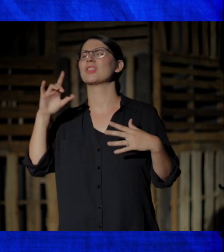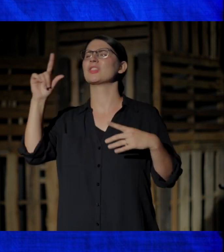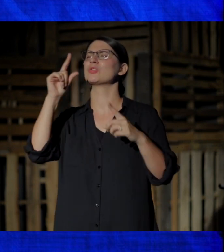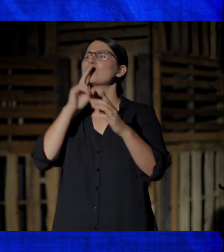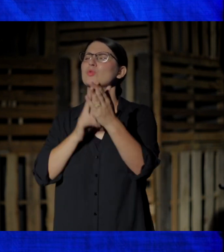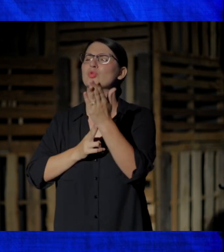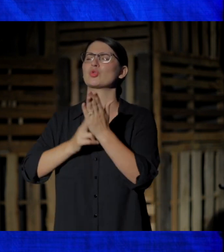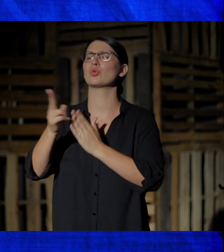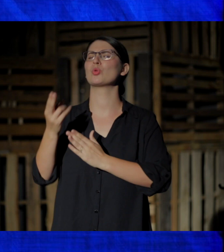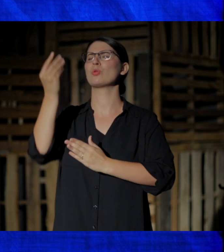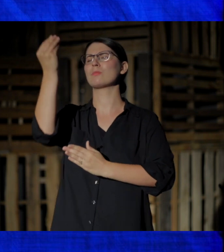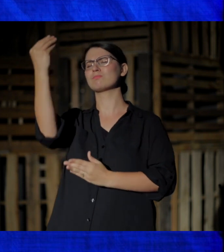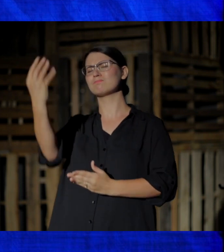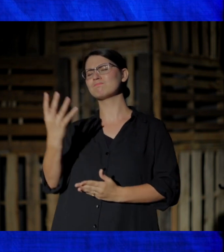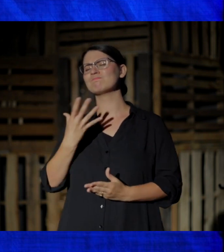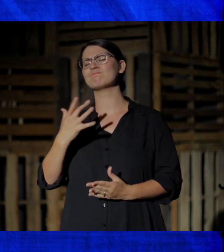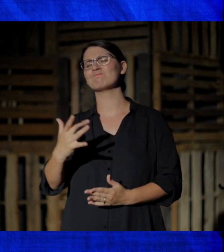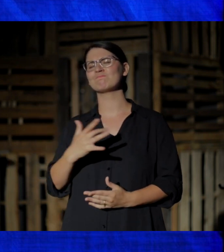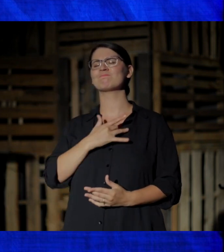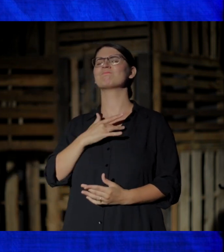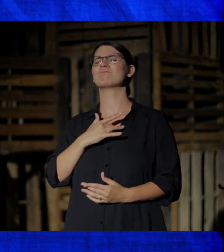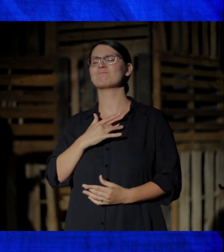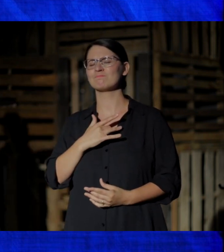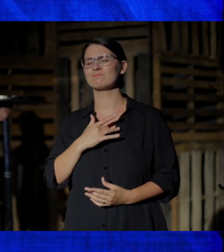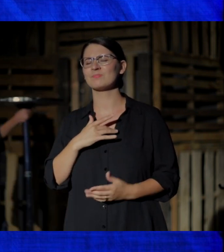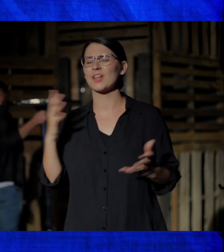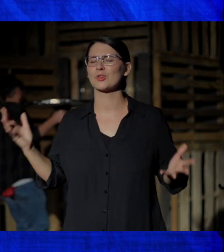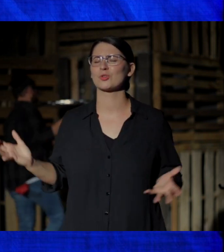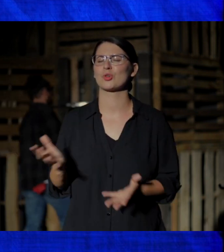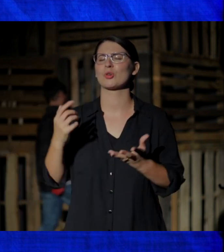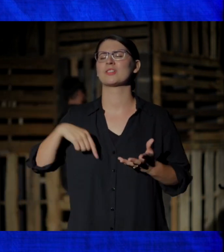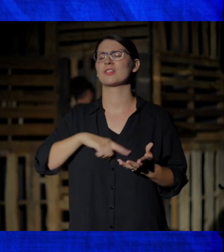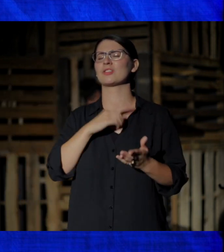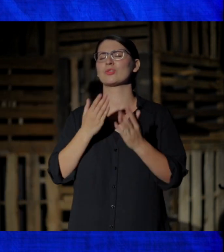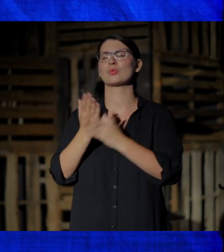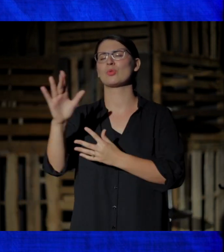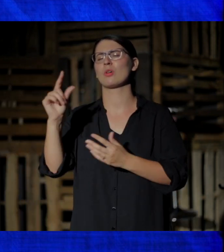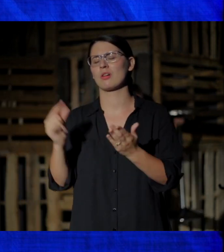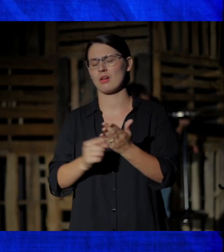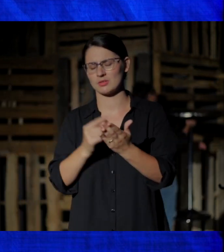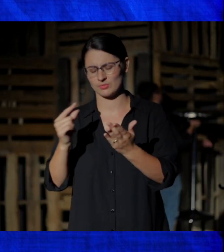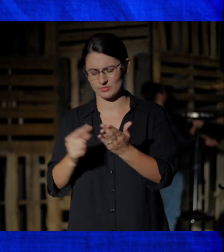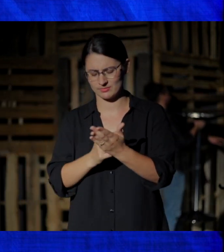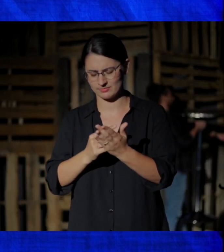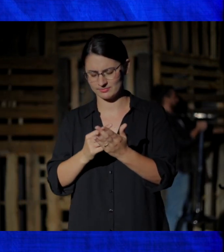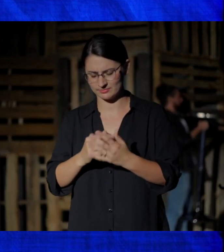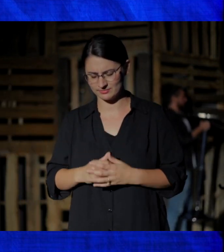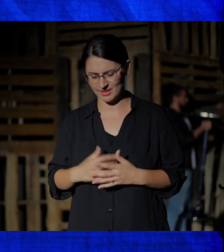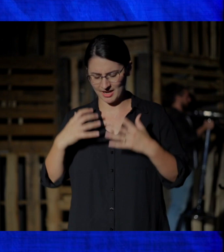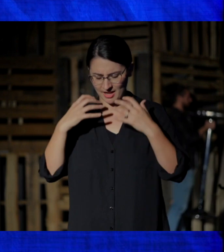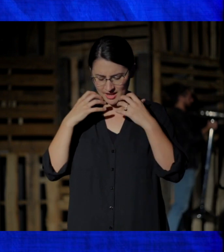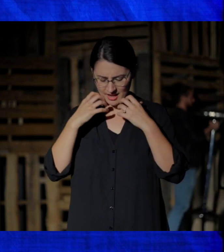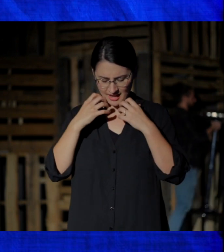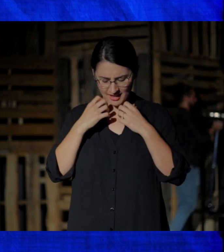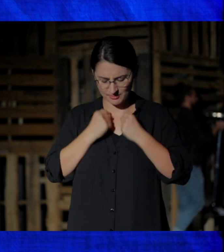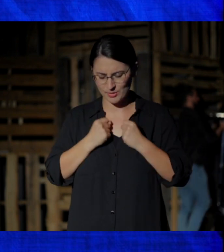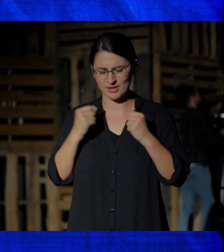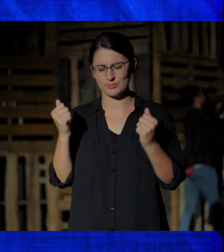May we be encouraged by the gospel and embrace it with everything we have. In Christ's name.